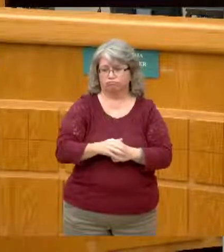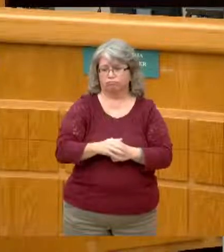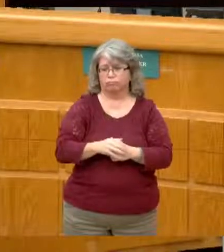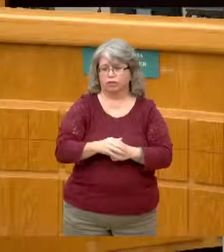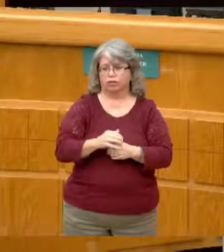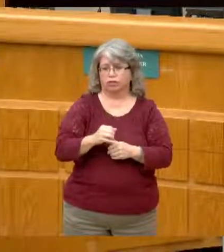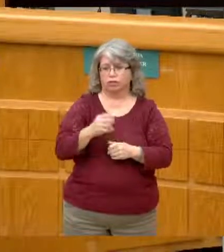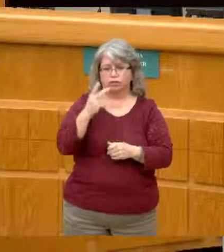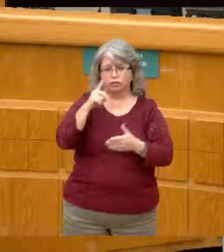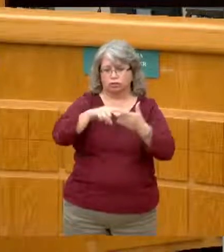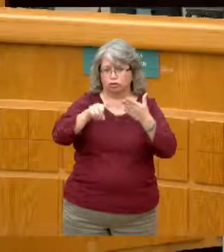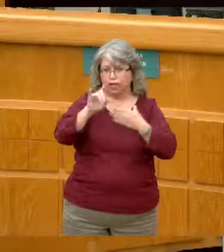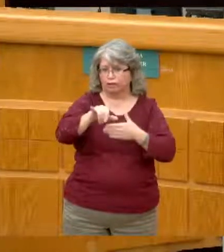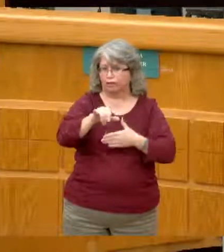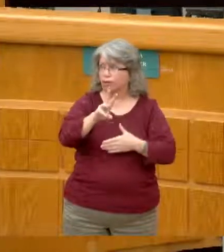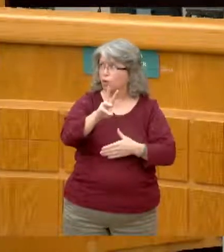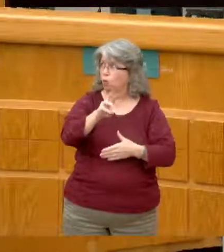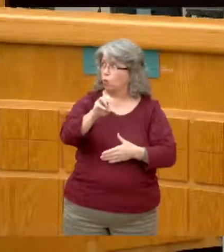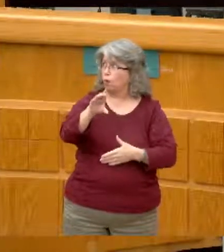listed,